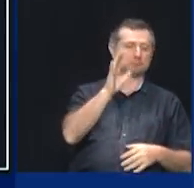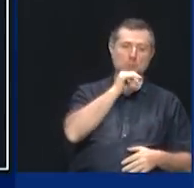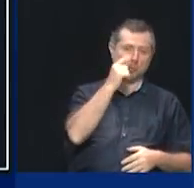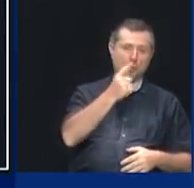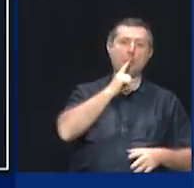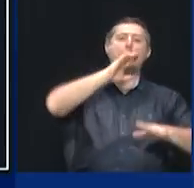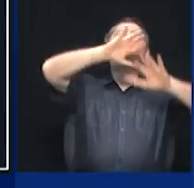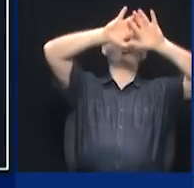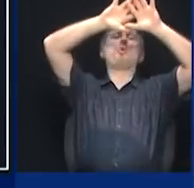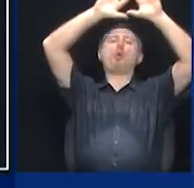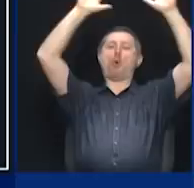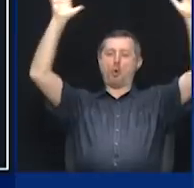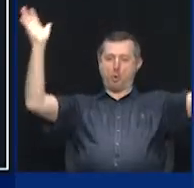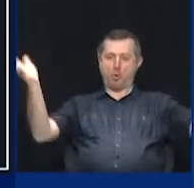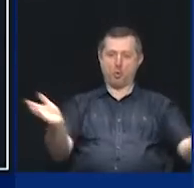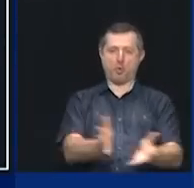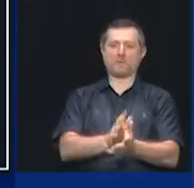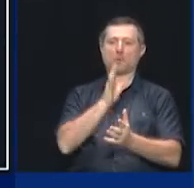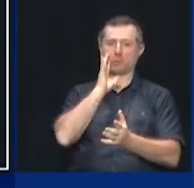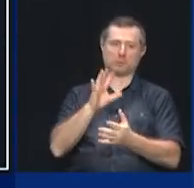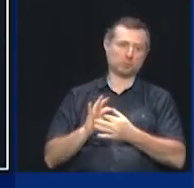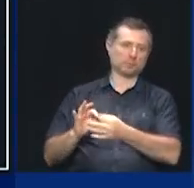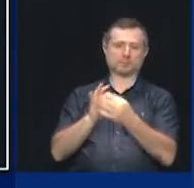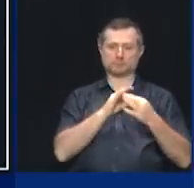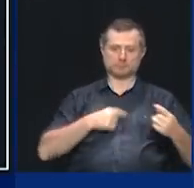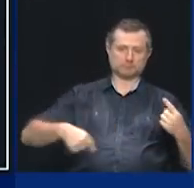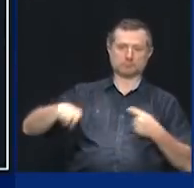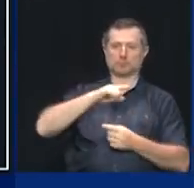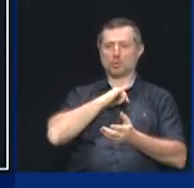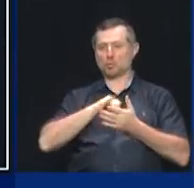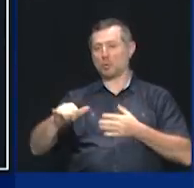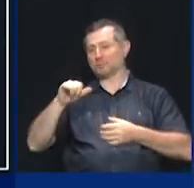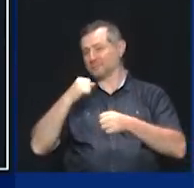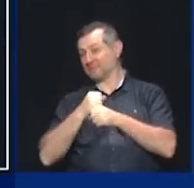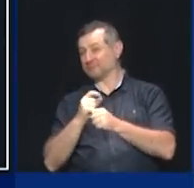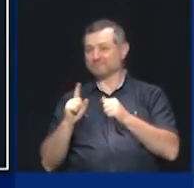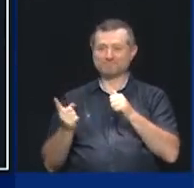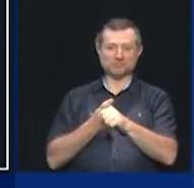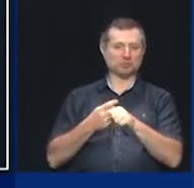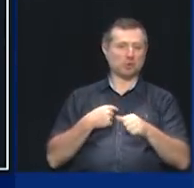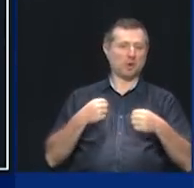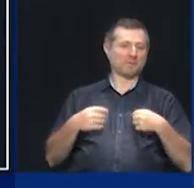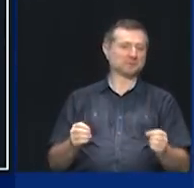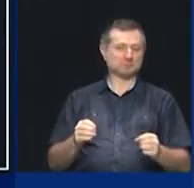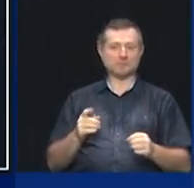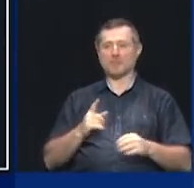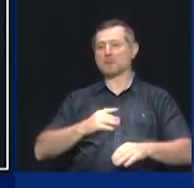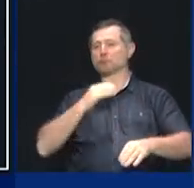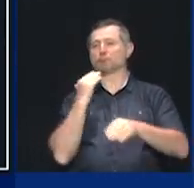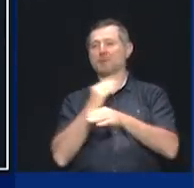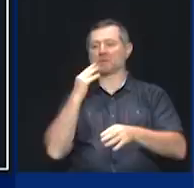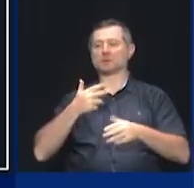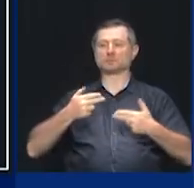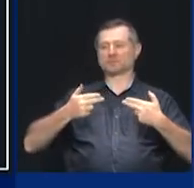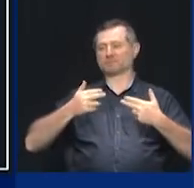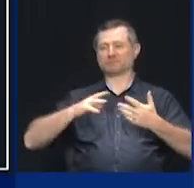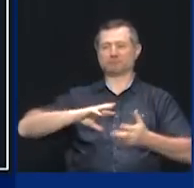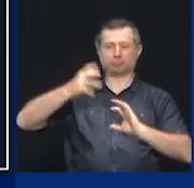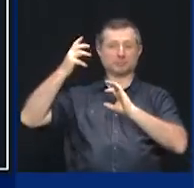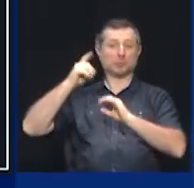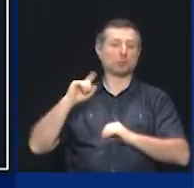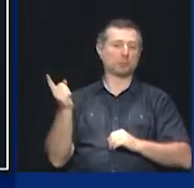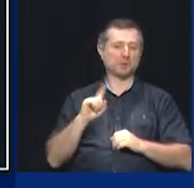do in New York State. We're going to create the first office to prevent gun violence in the Department of Health. We're going to come up with